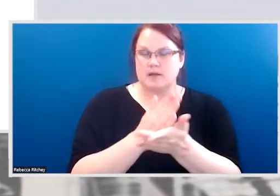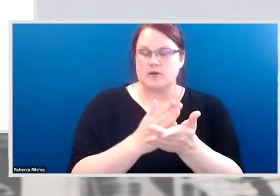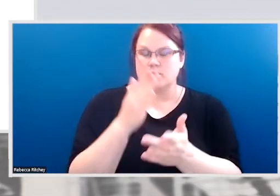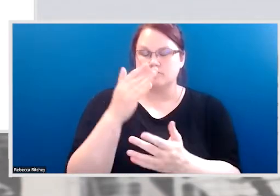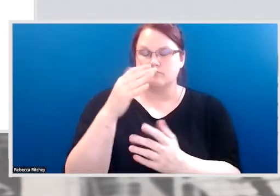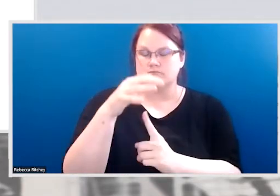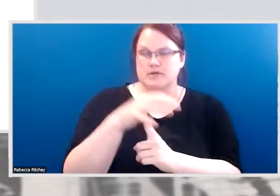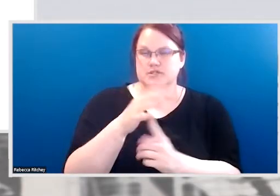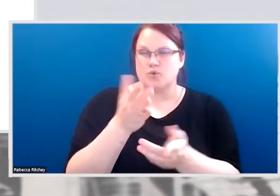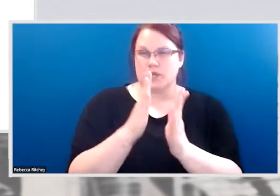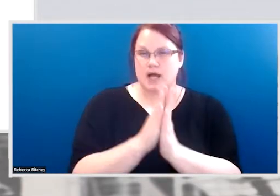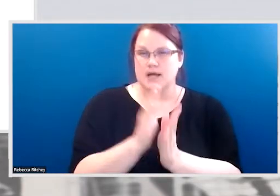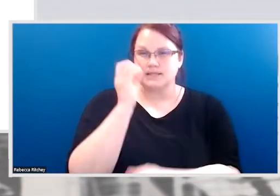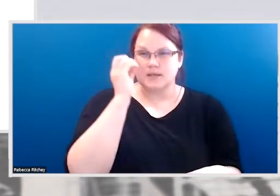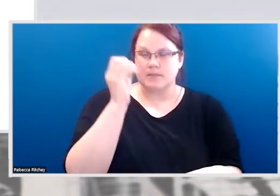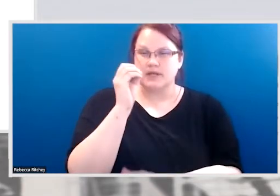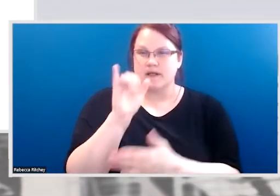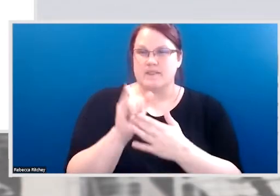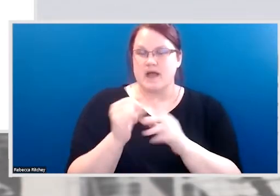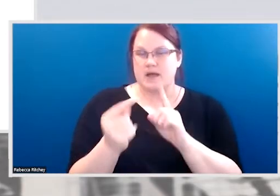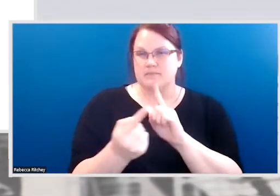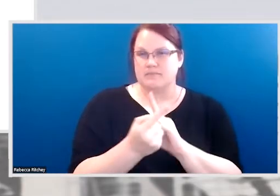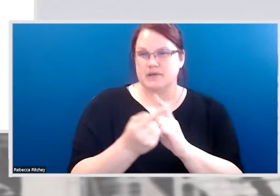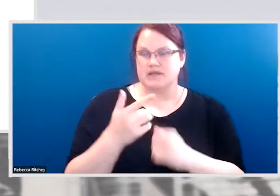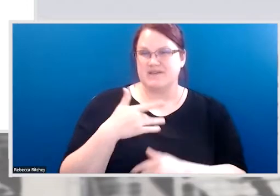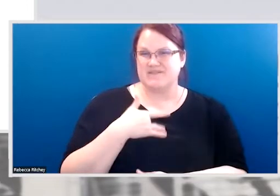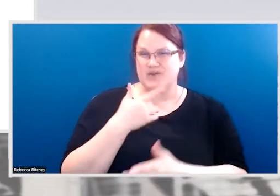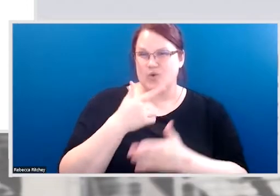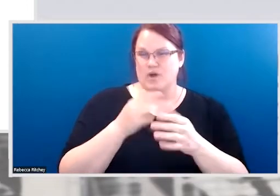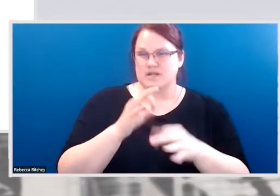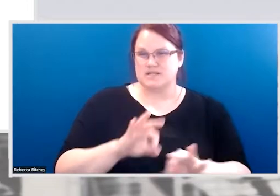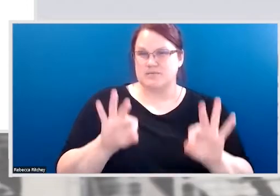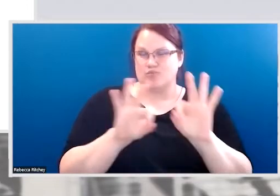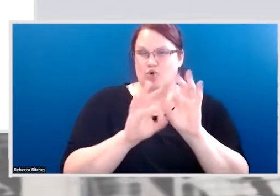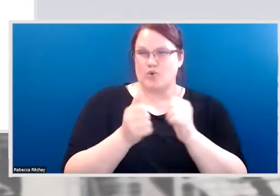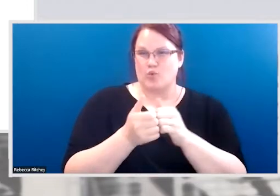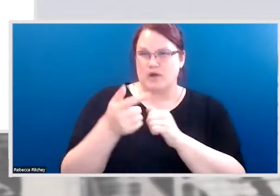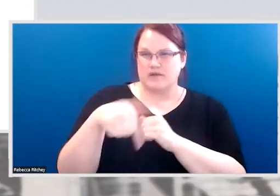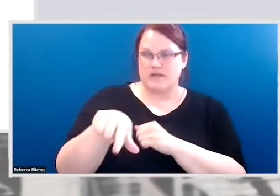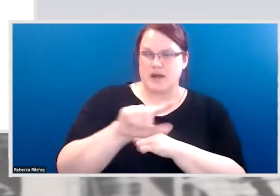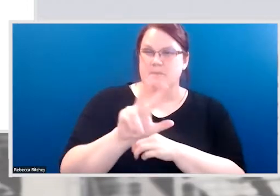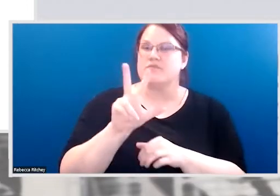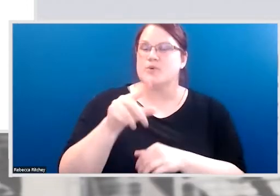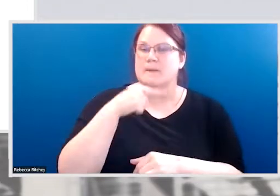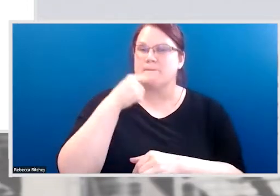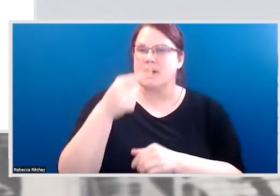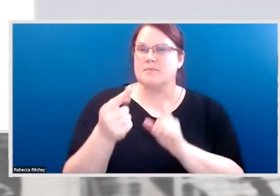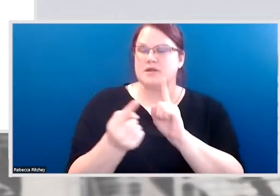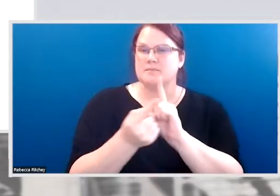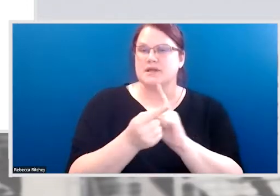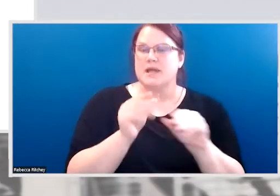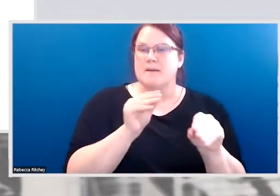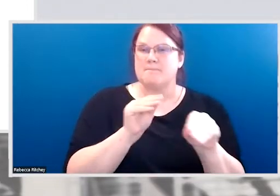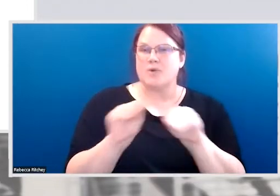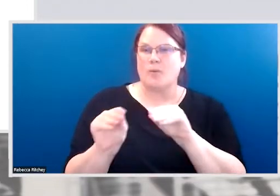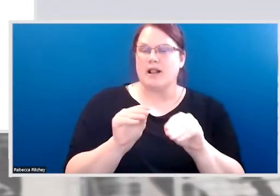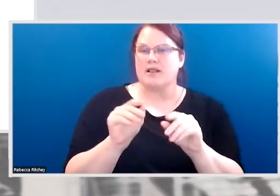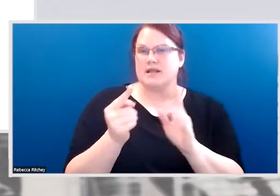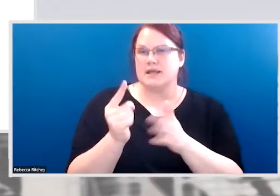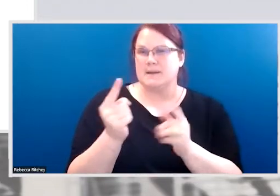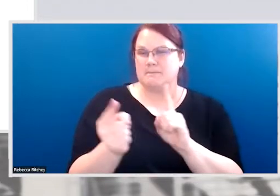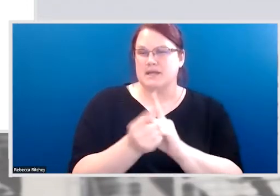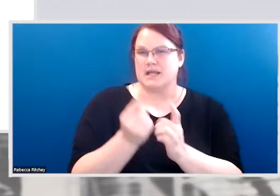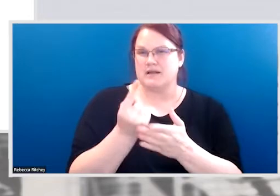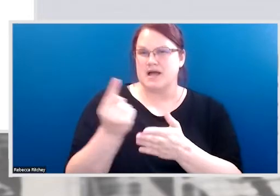We ask their opinion in those meetings, get a sense of what's important to them. We also hold 3 public meetings. So we had the mobility meeting last week. We have